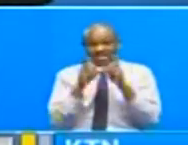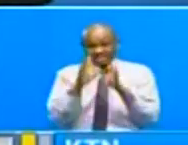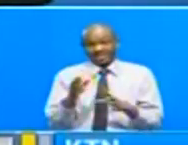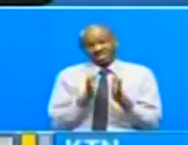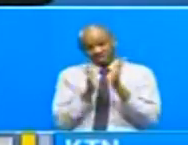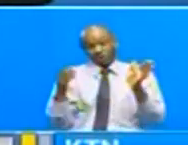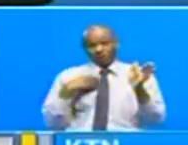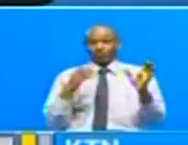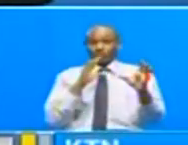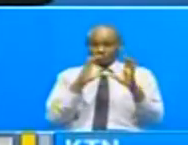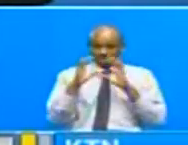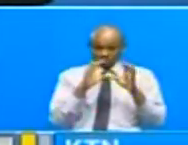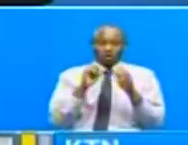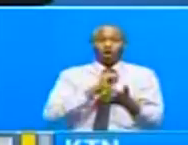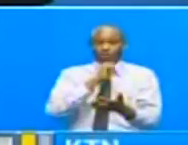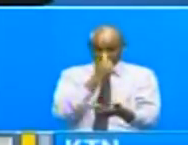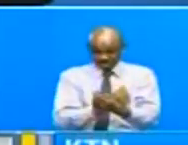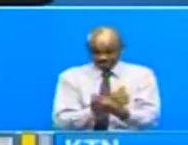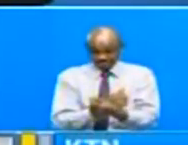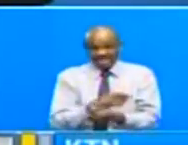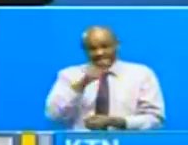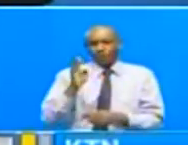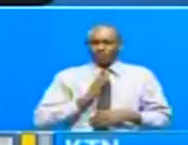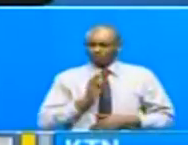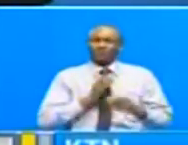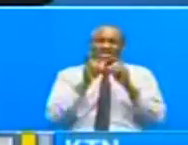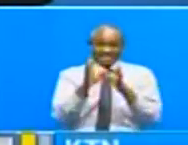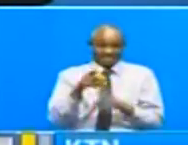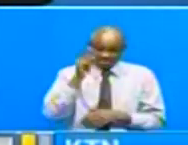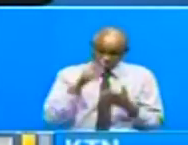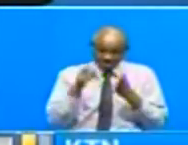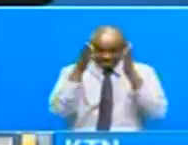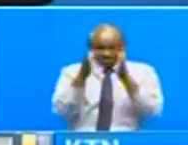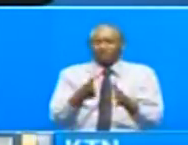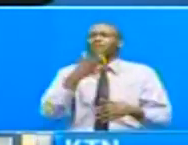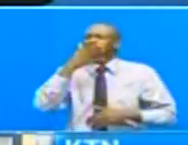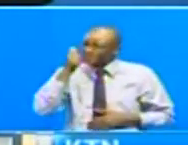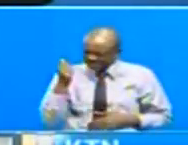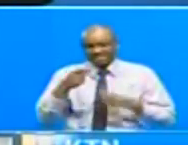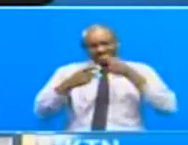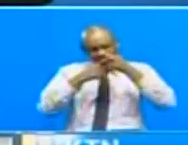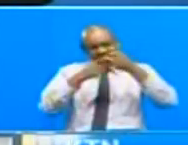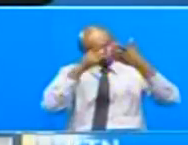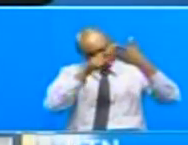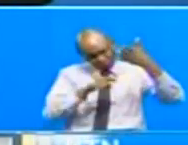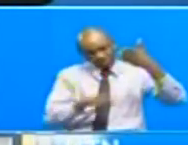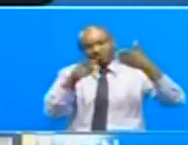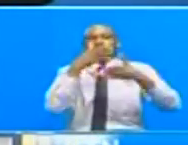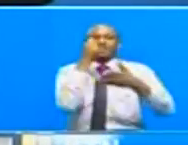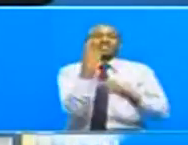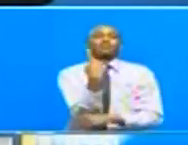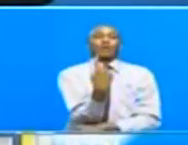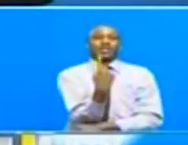Director General of the Communications Authority. According to the Board of Directors, Wangusi emerged the best of the 6 shortlisted candidates to the